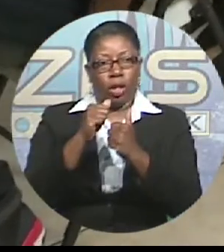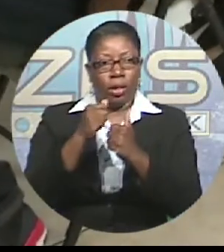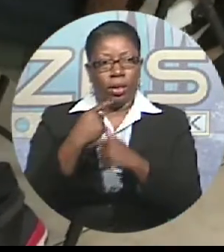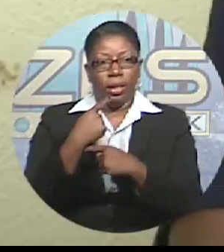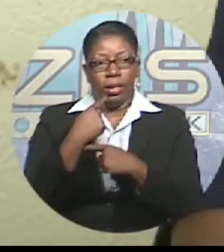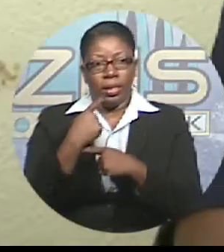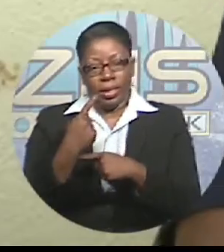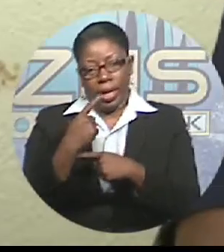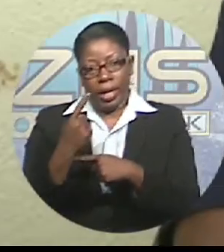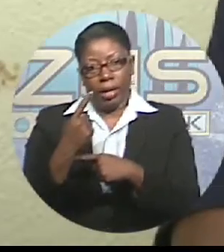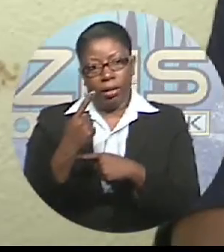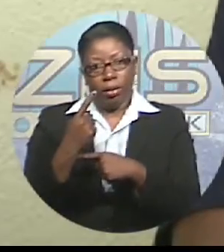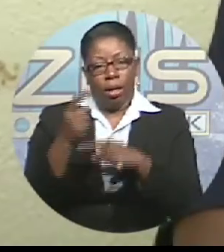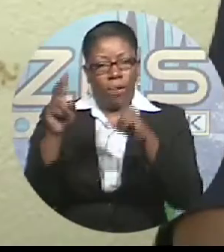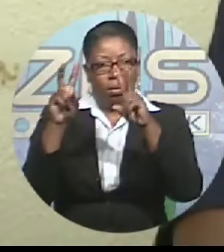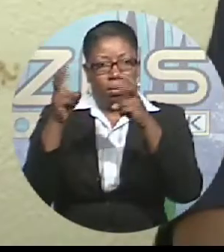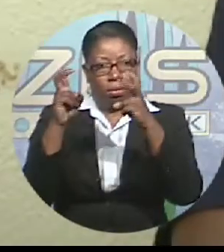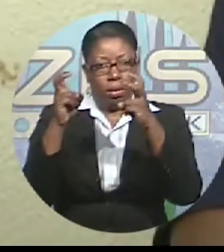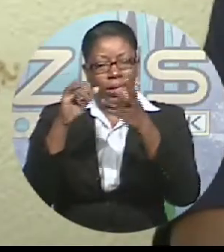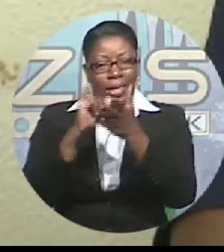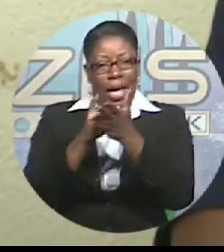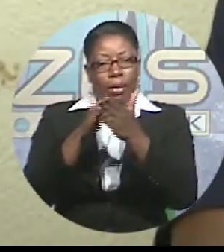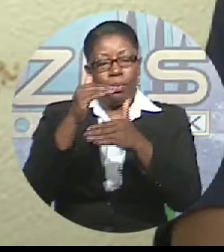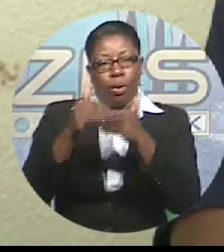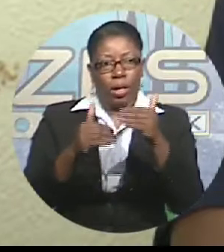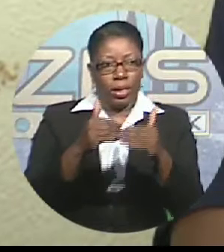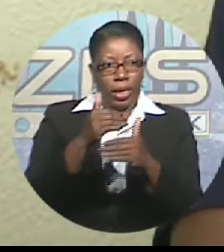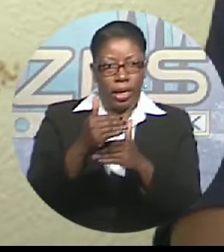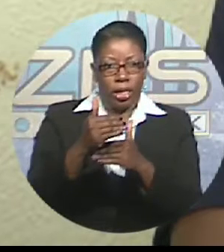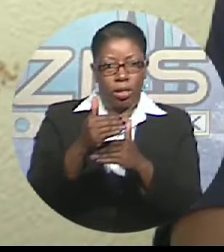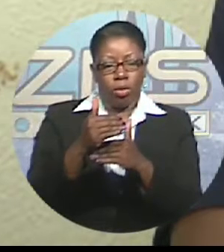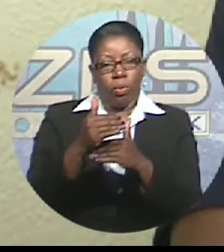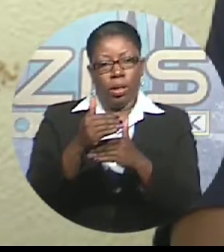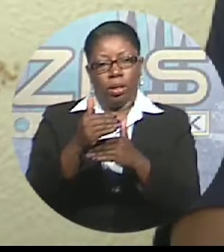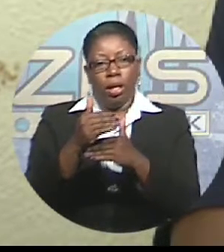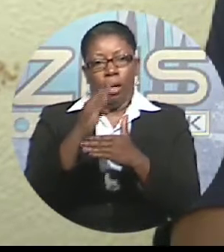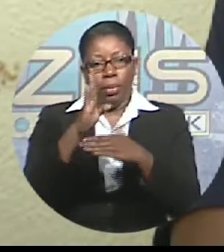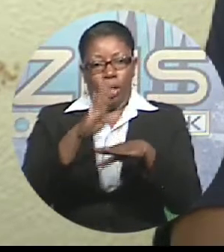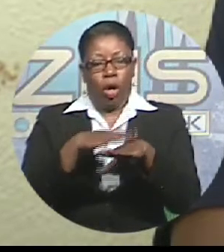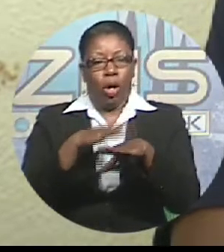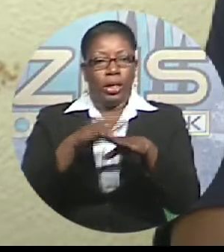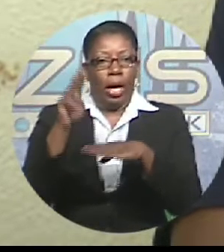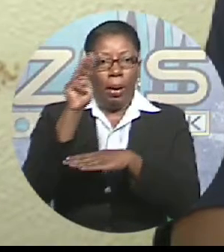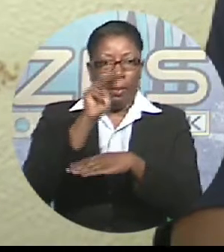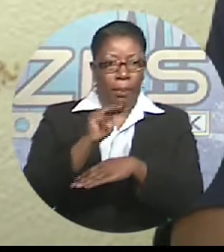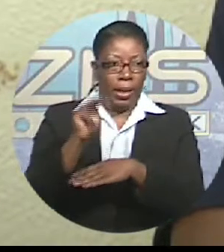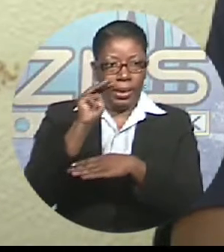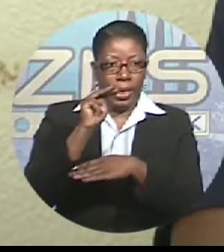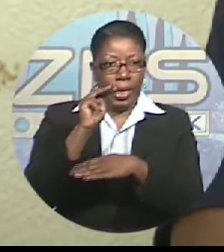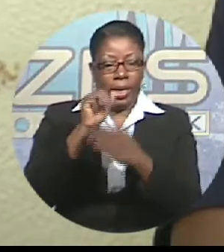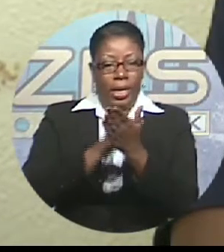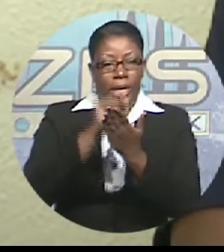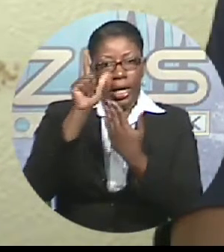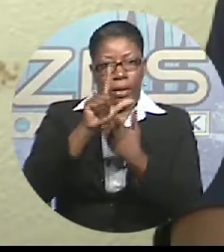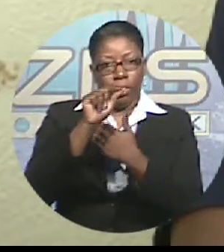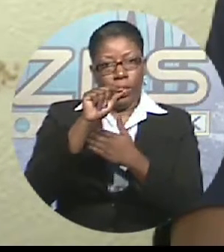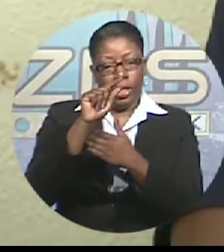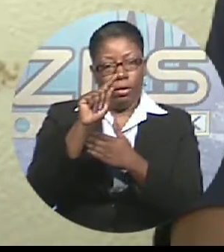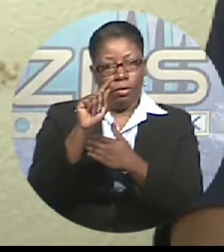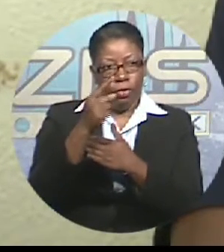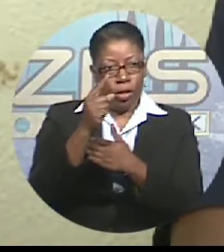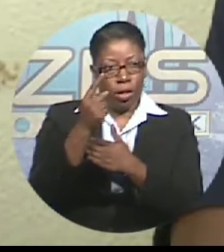these athletes, and that will be done through a process when, beginning Monday, April 21st, we will announce one athlete every